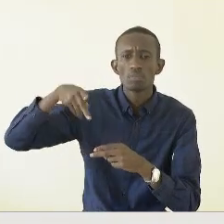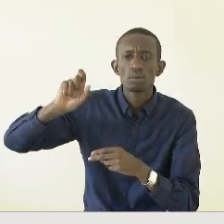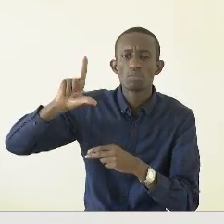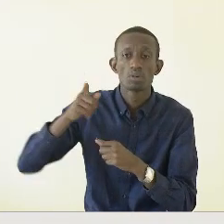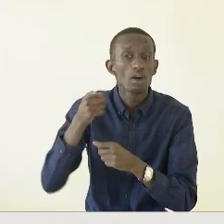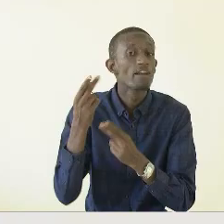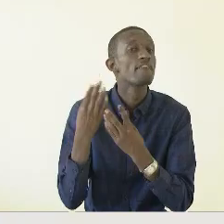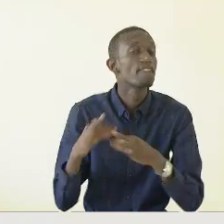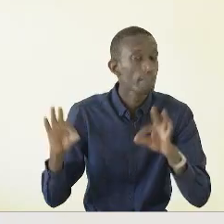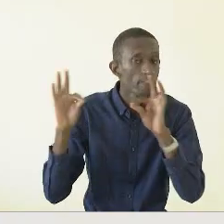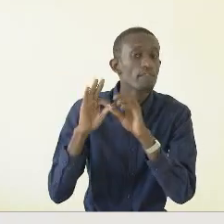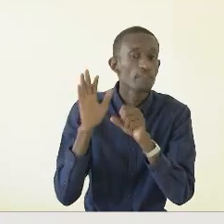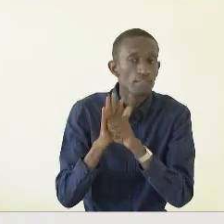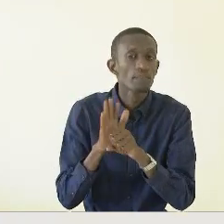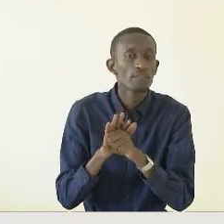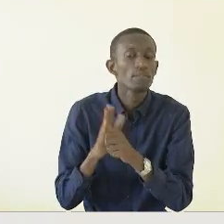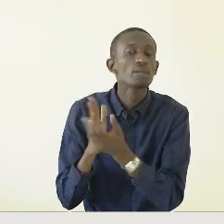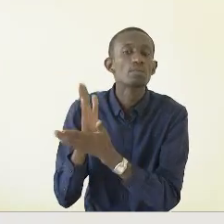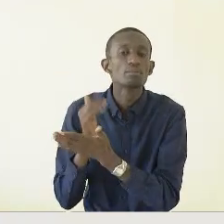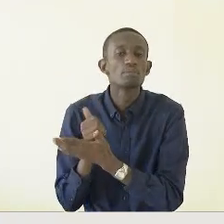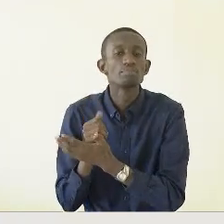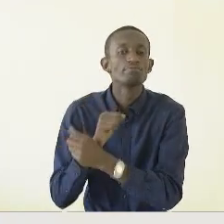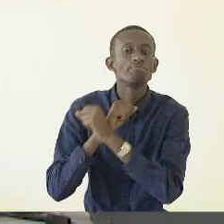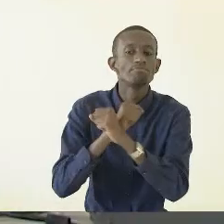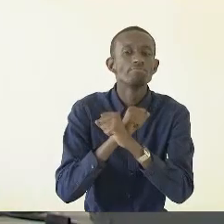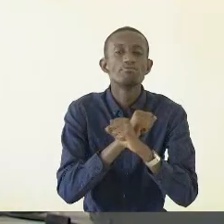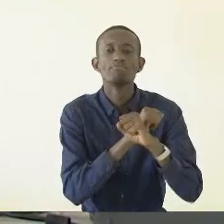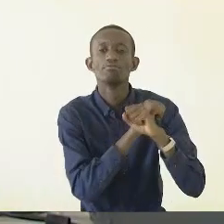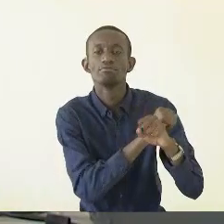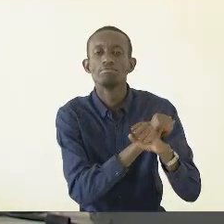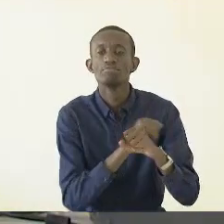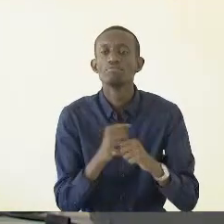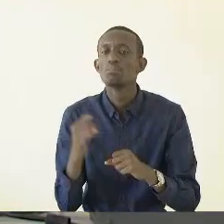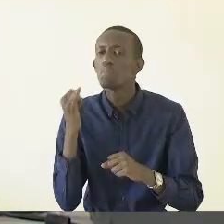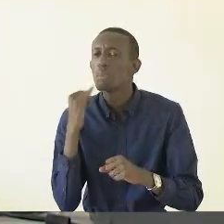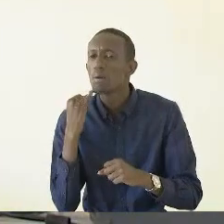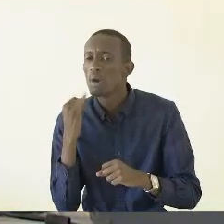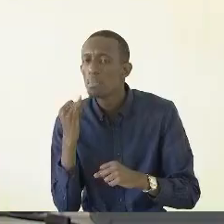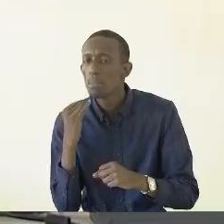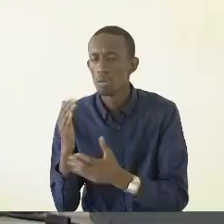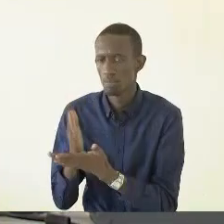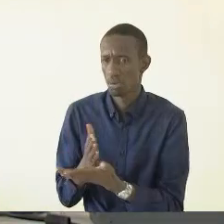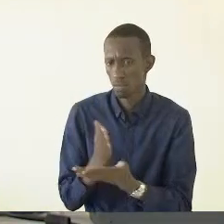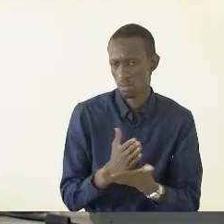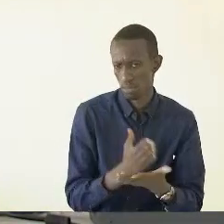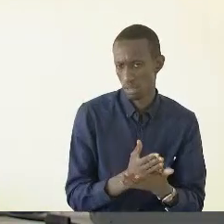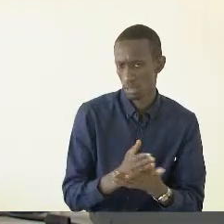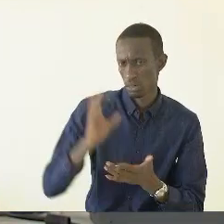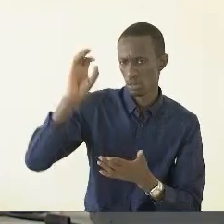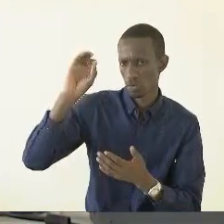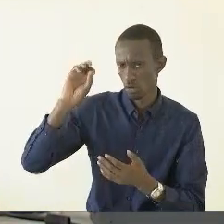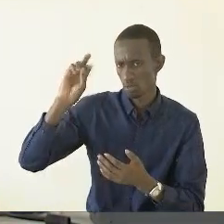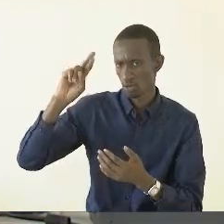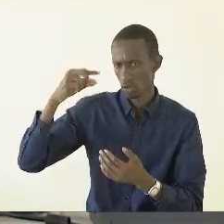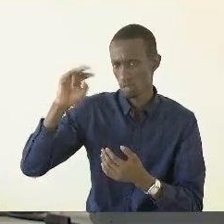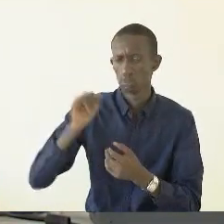are very important because they protect young parts or organs of the plant.